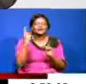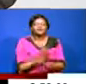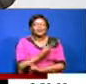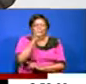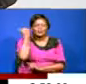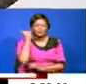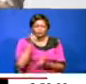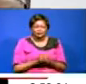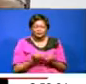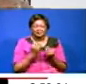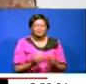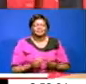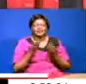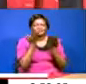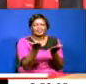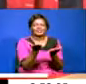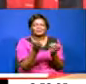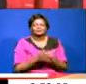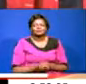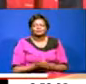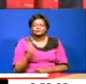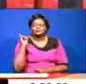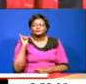service delivery.